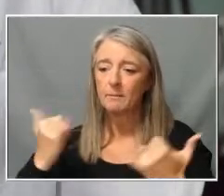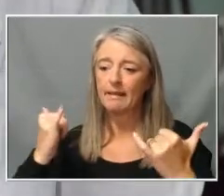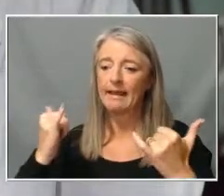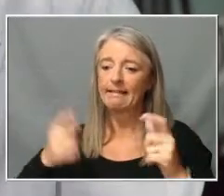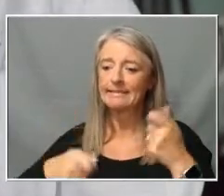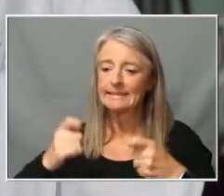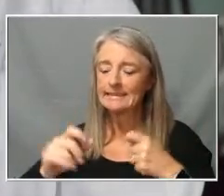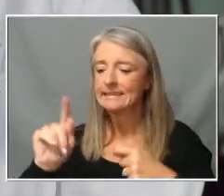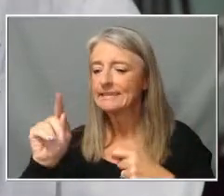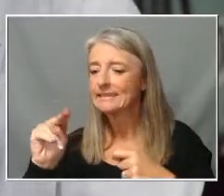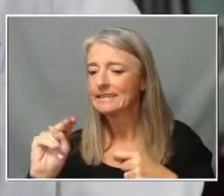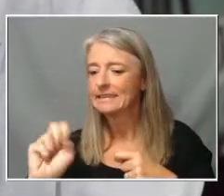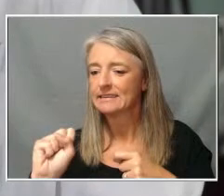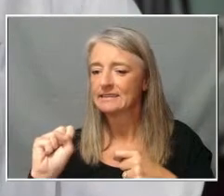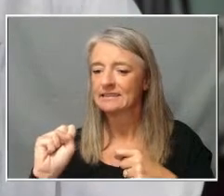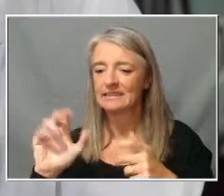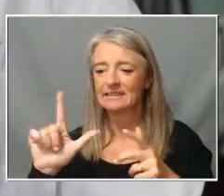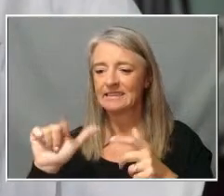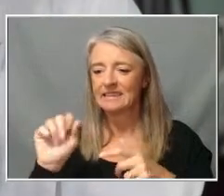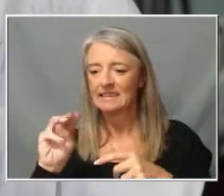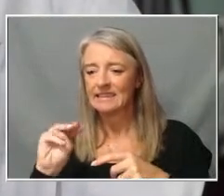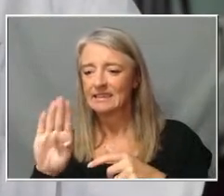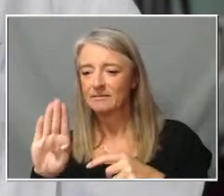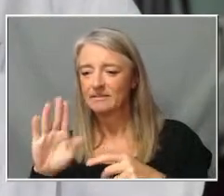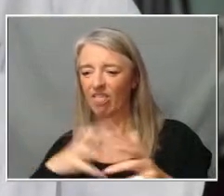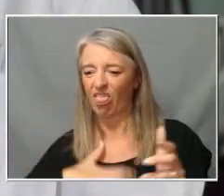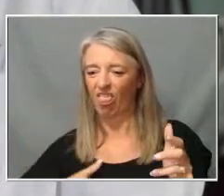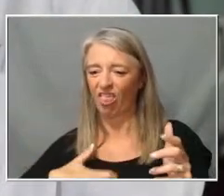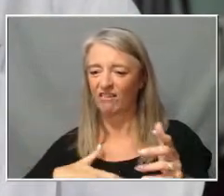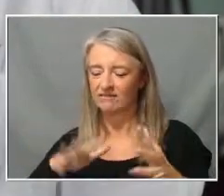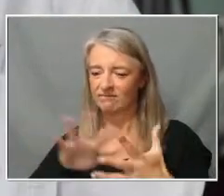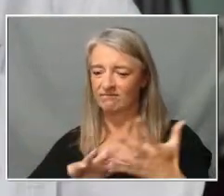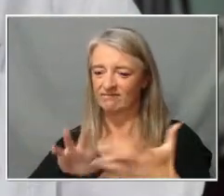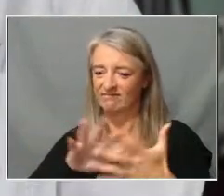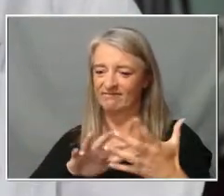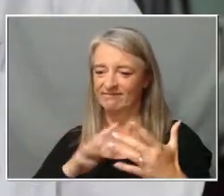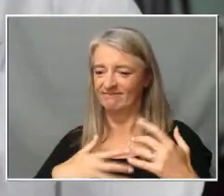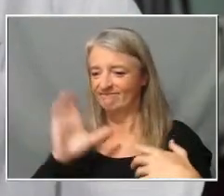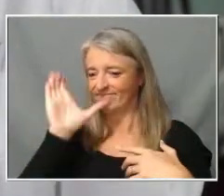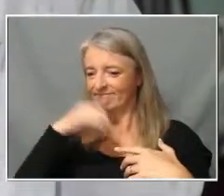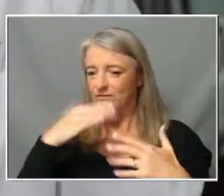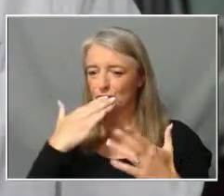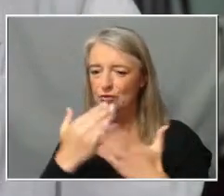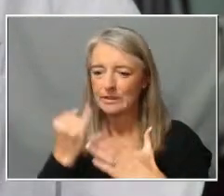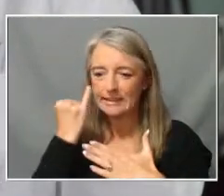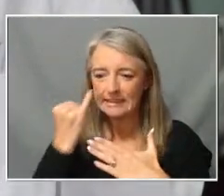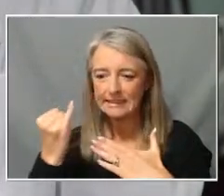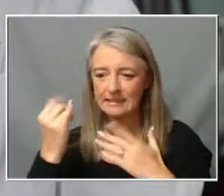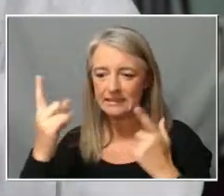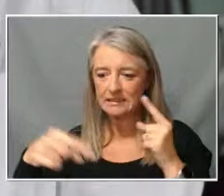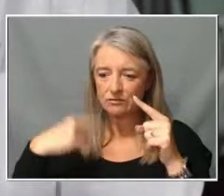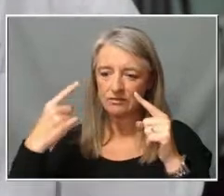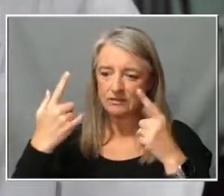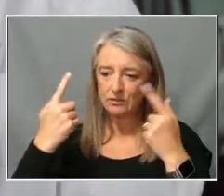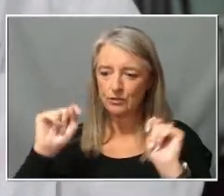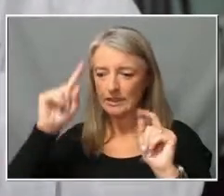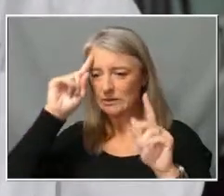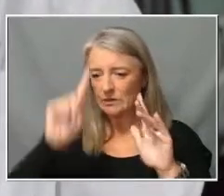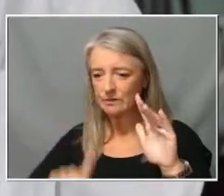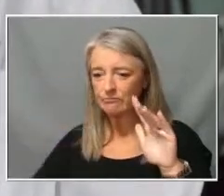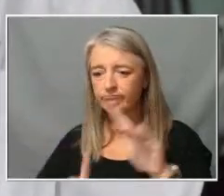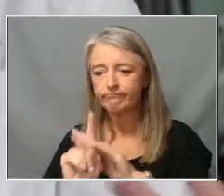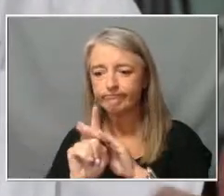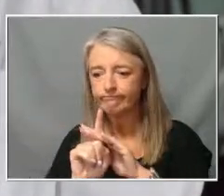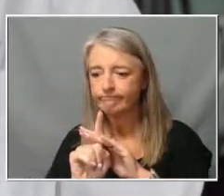that skins and limbs just sounds kind of gross and strange. And so I was like, good idea, but so I was trying to kind of think, it